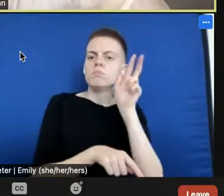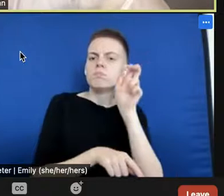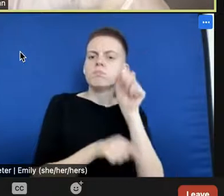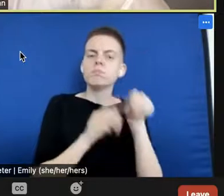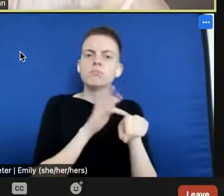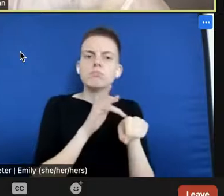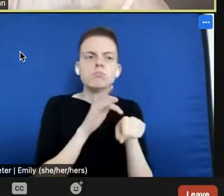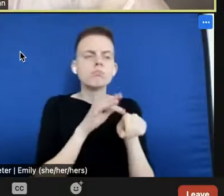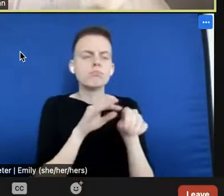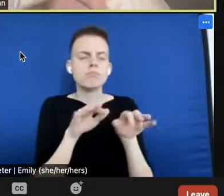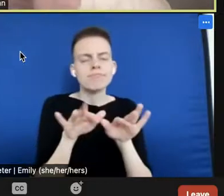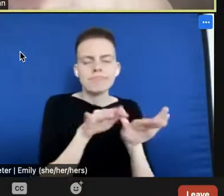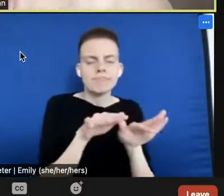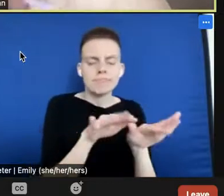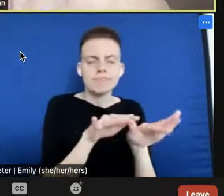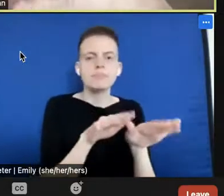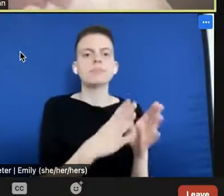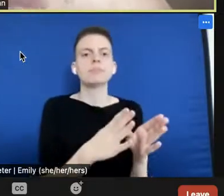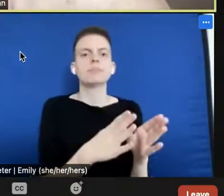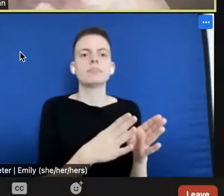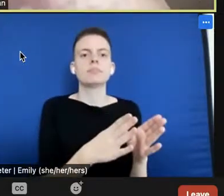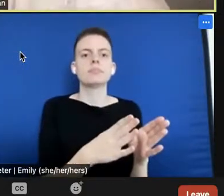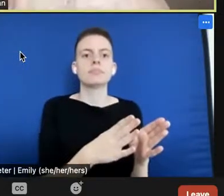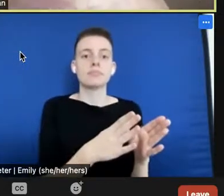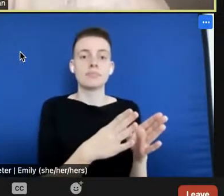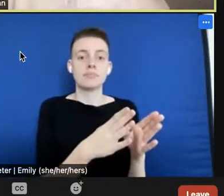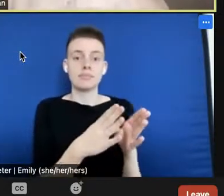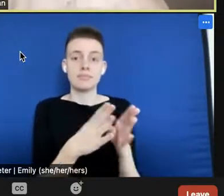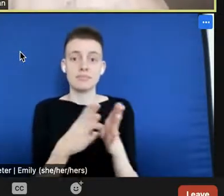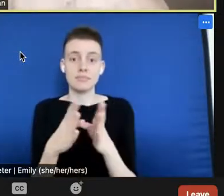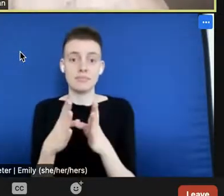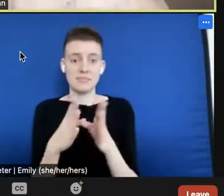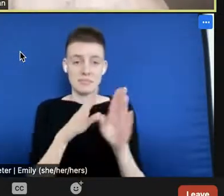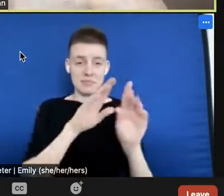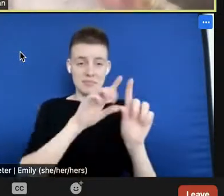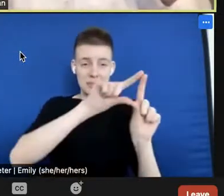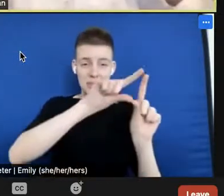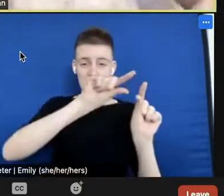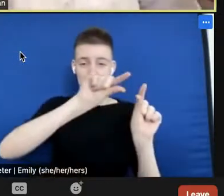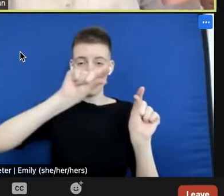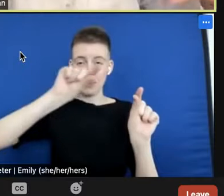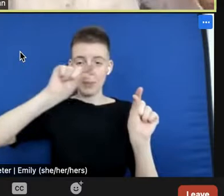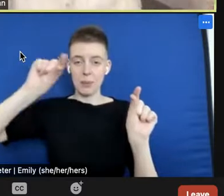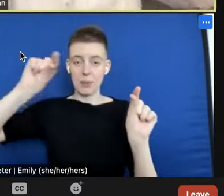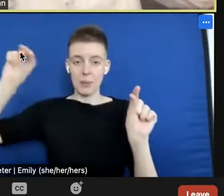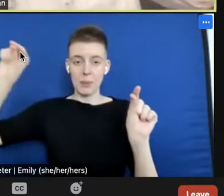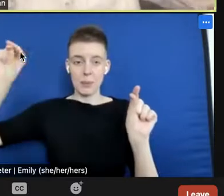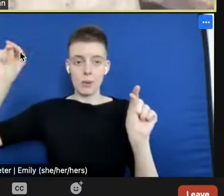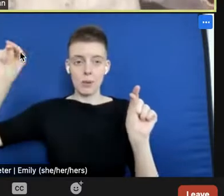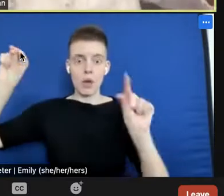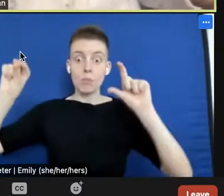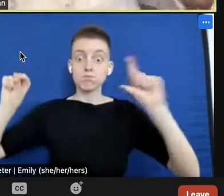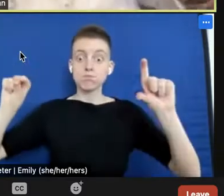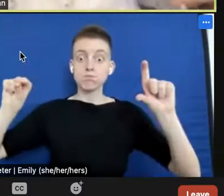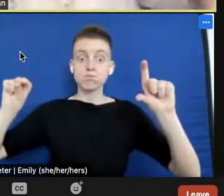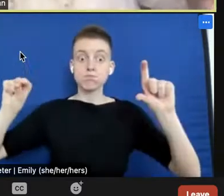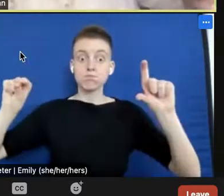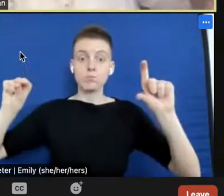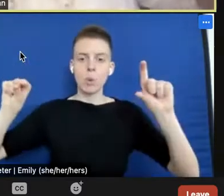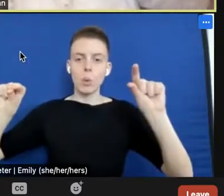with materials. You see that the blue triangle at the top is the widest. We see it's the widest,